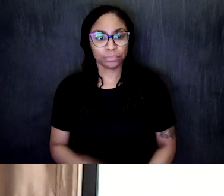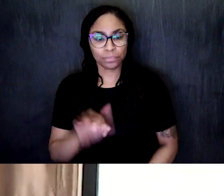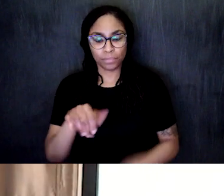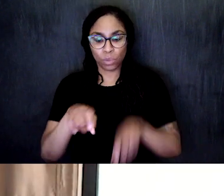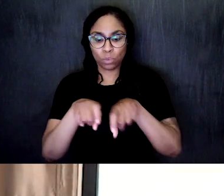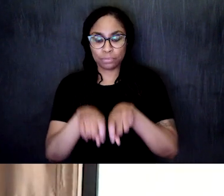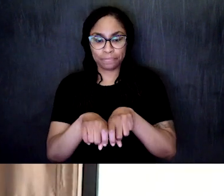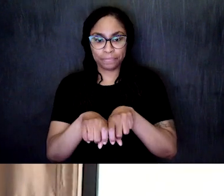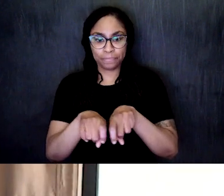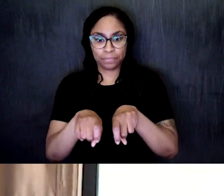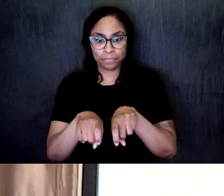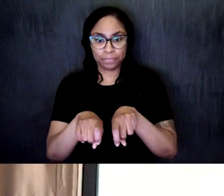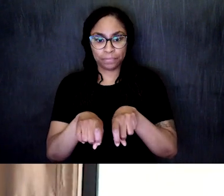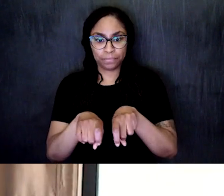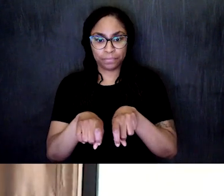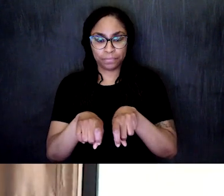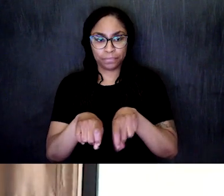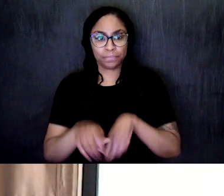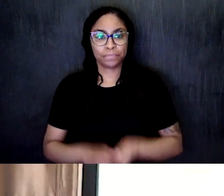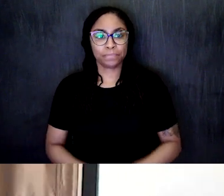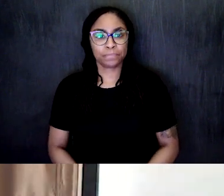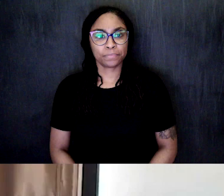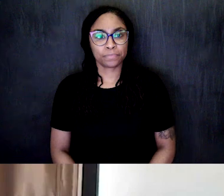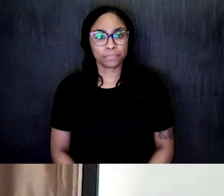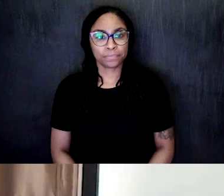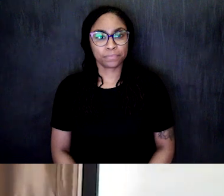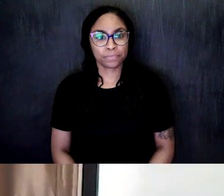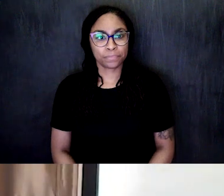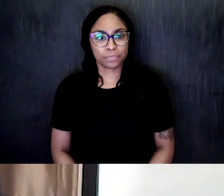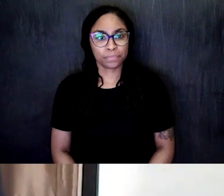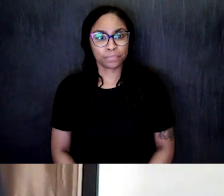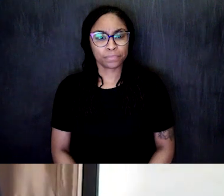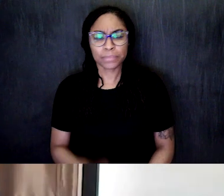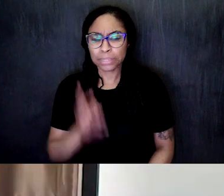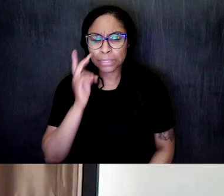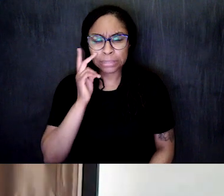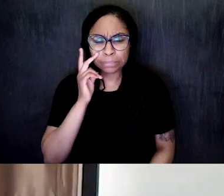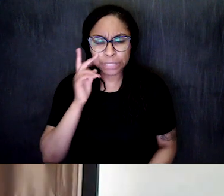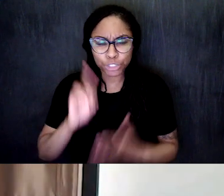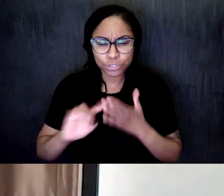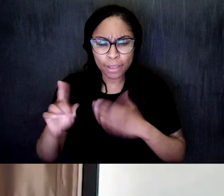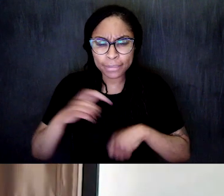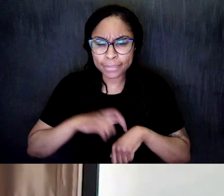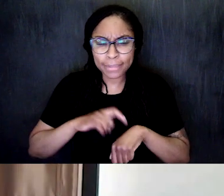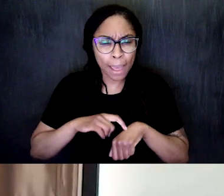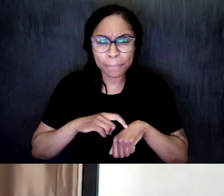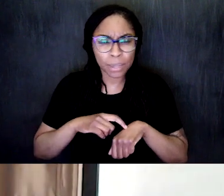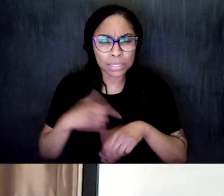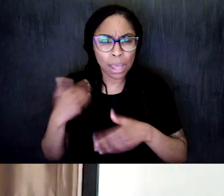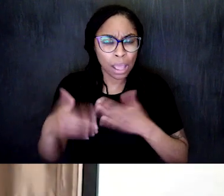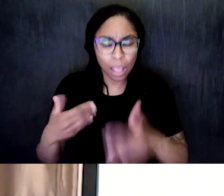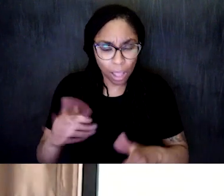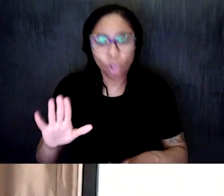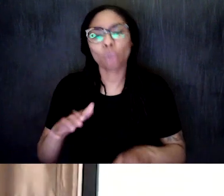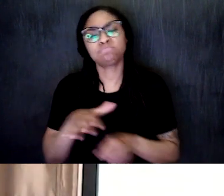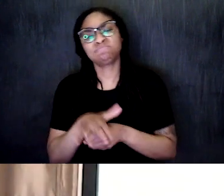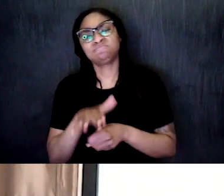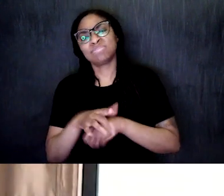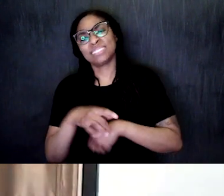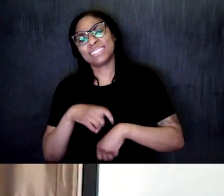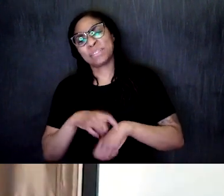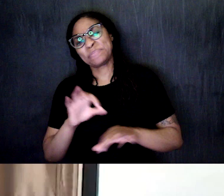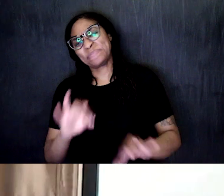a little bit wider. Okay, I'm just checking time because I got carried away. Okay, good. We have